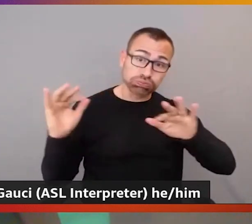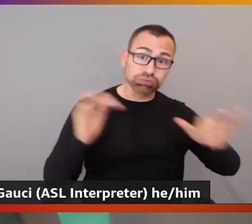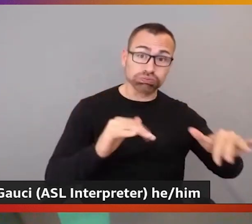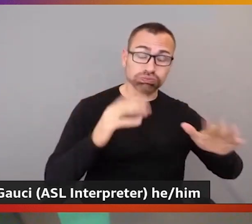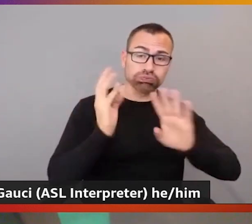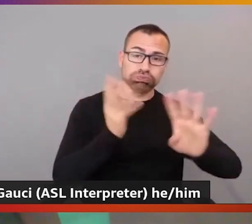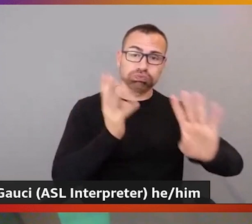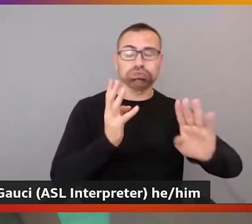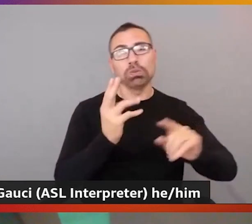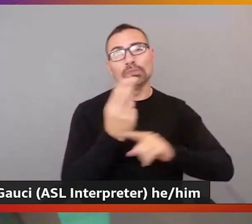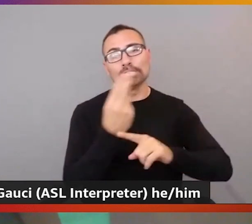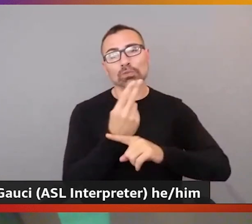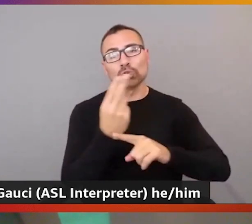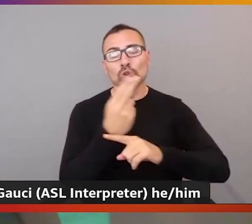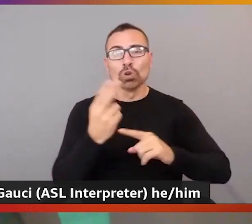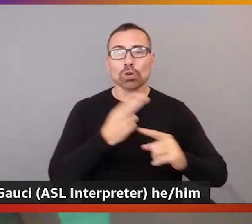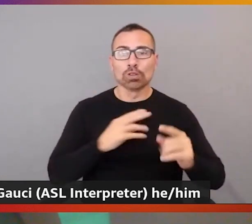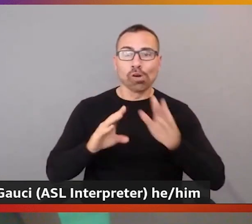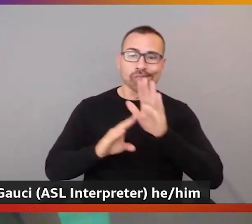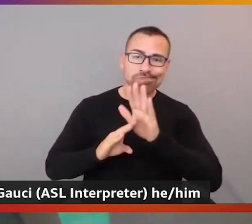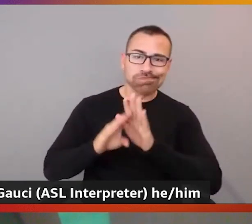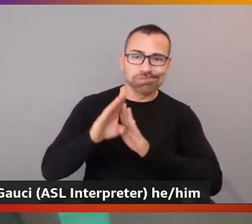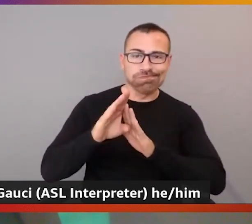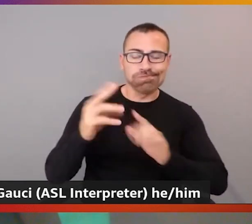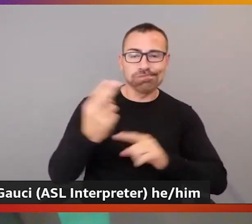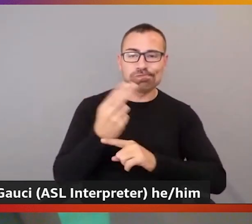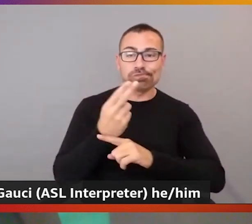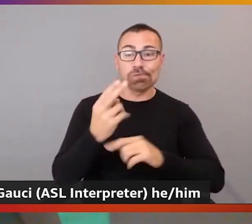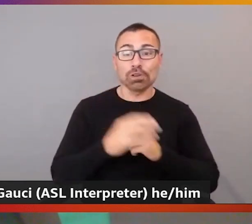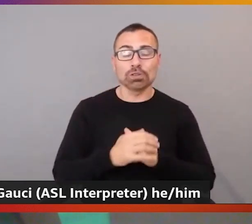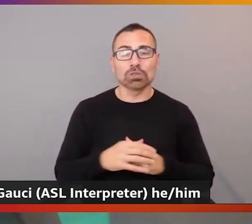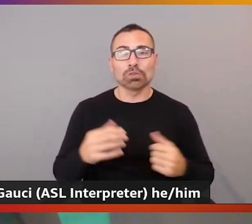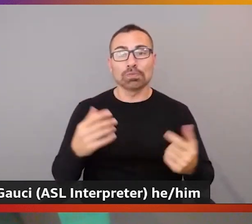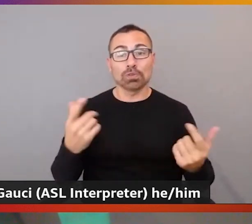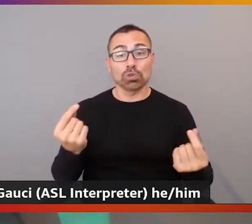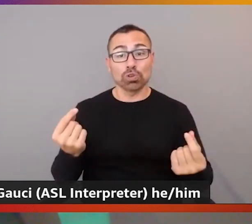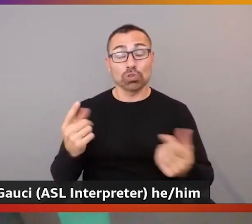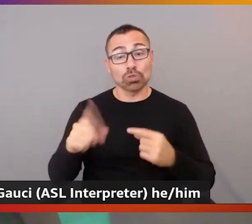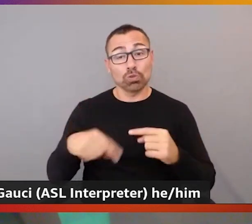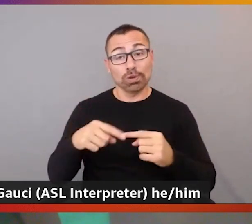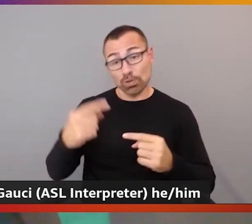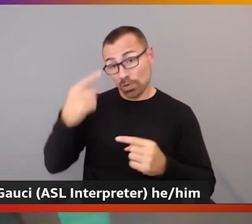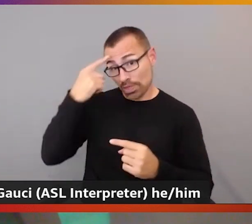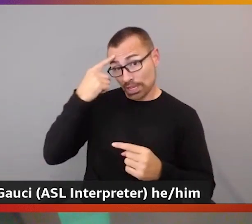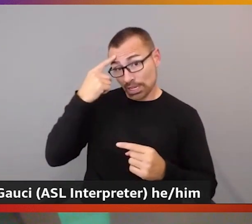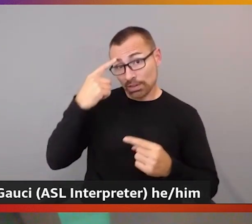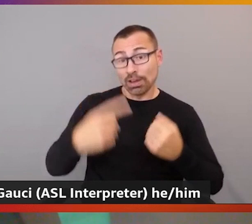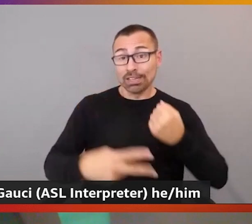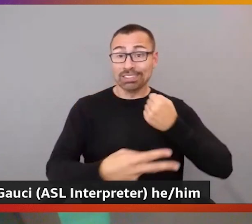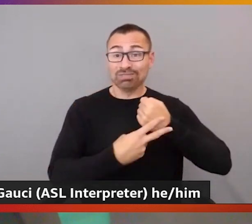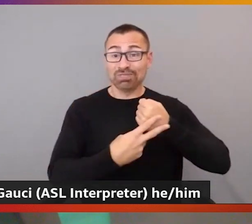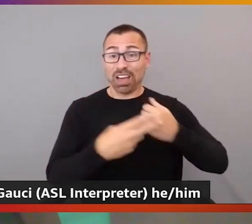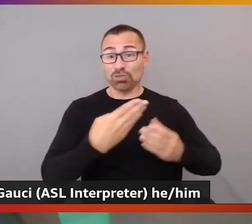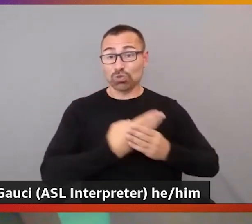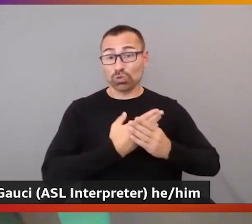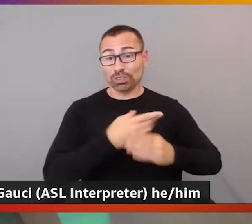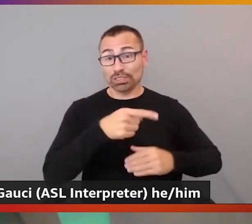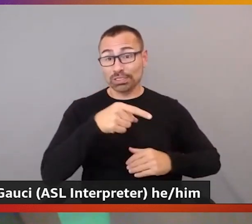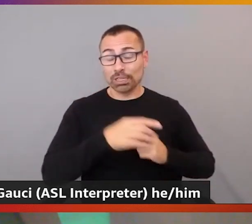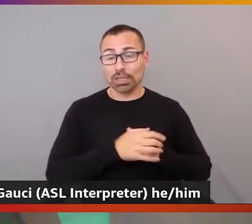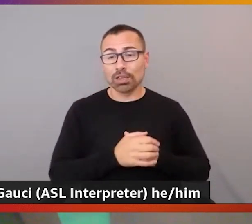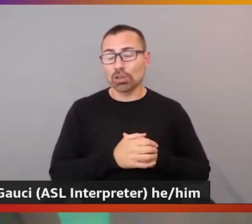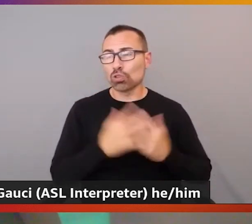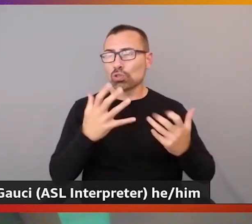unpredictable surge of traffic, right? And so typically when you think about a file storage solution, you want your file storage